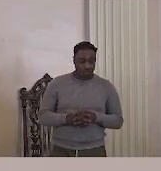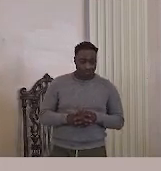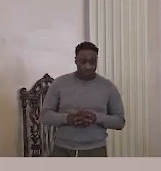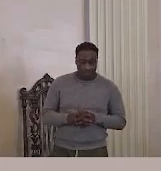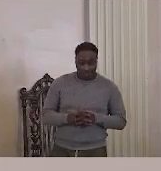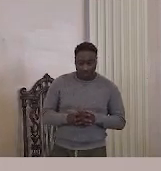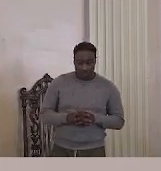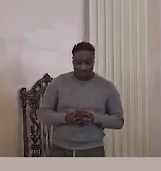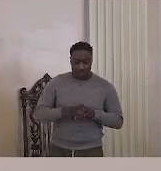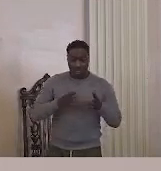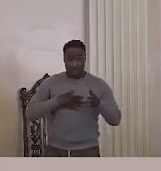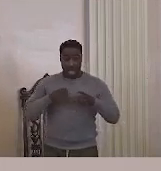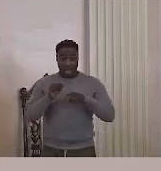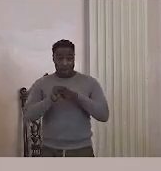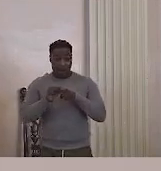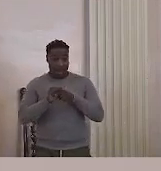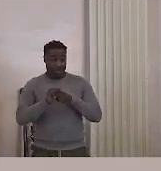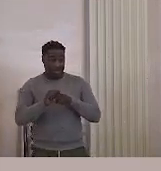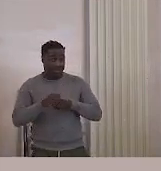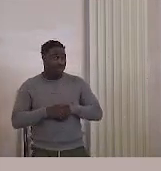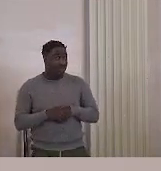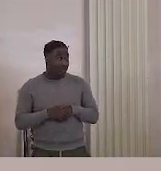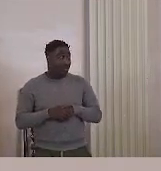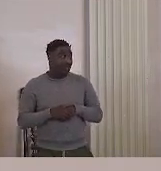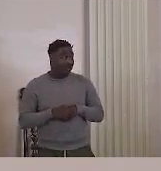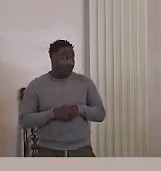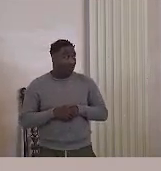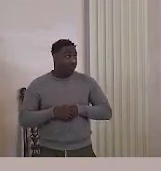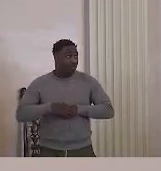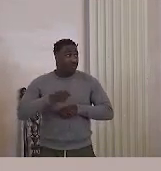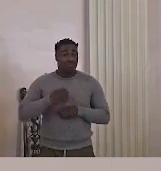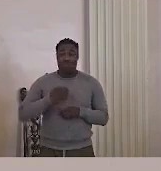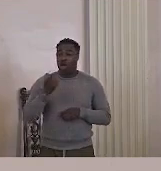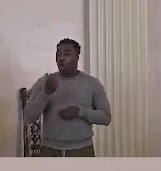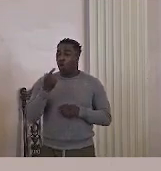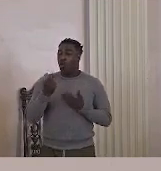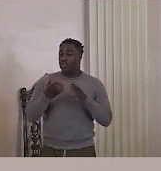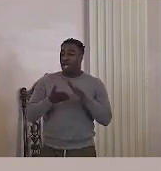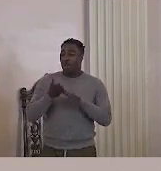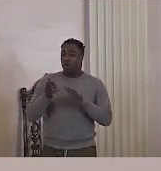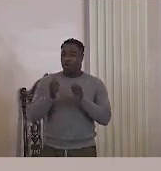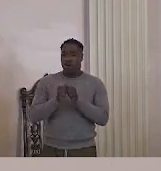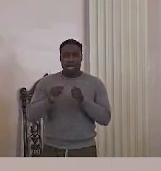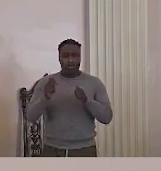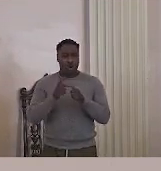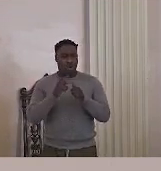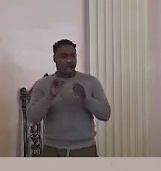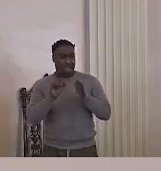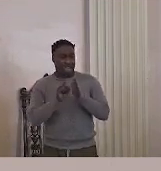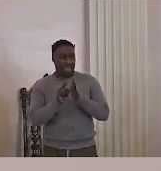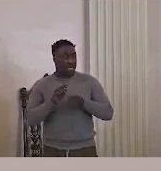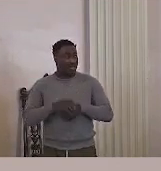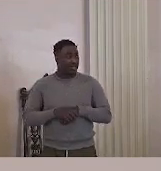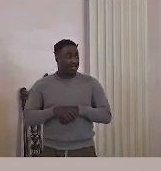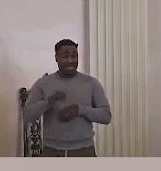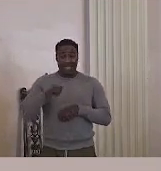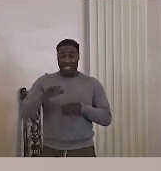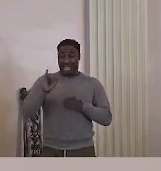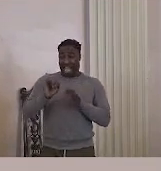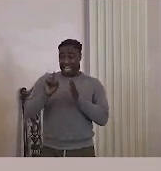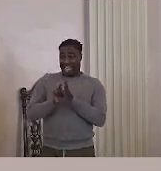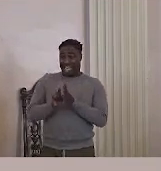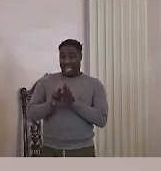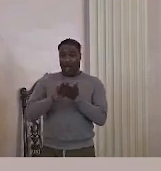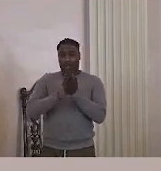My practices, my offerings, all reside within a primary identity. And this identity is my answer to